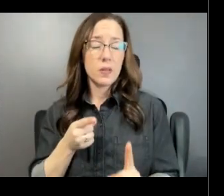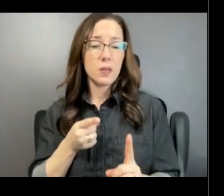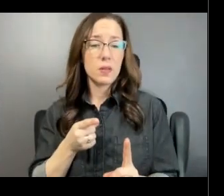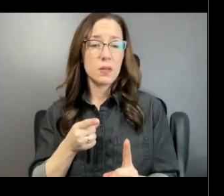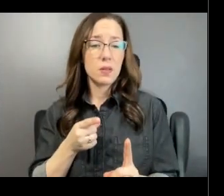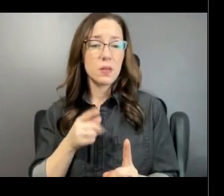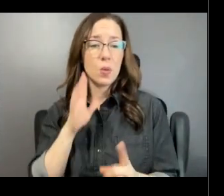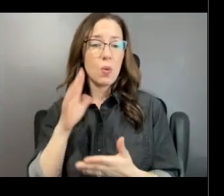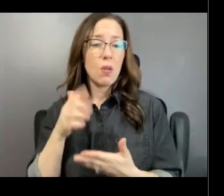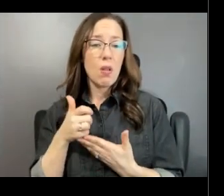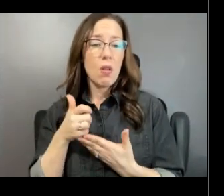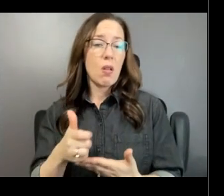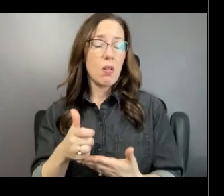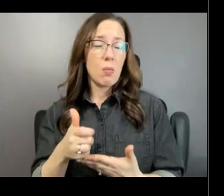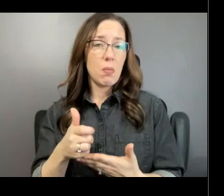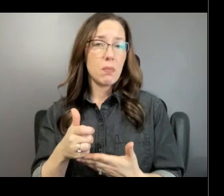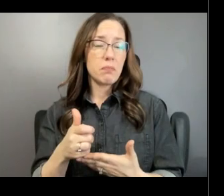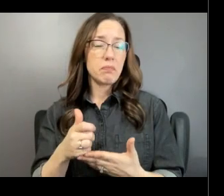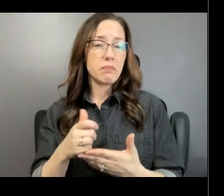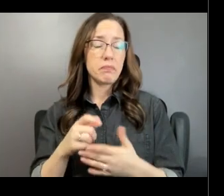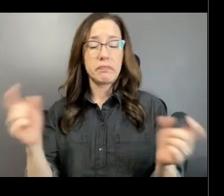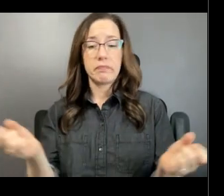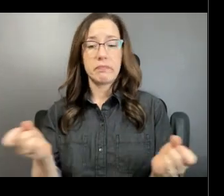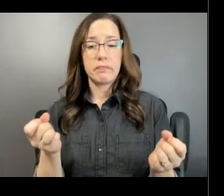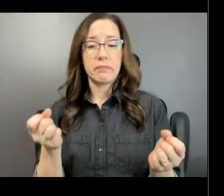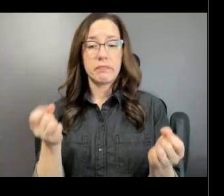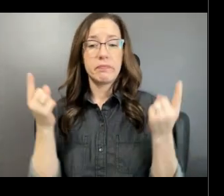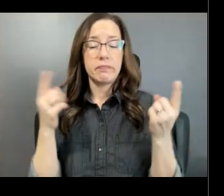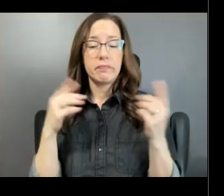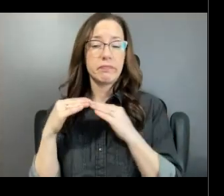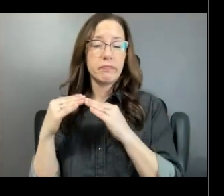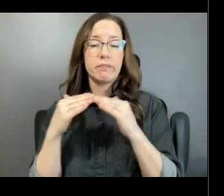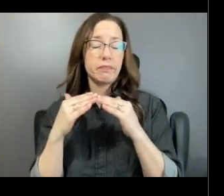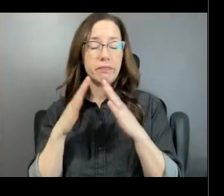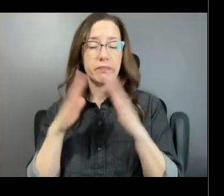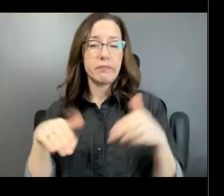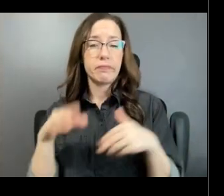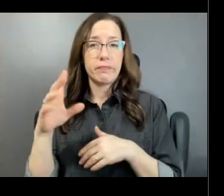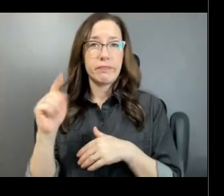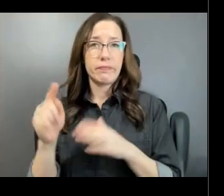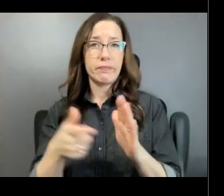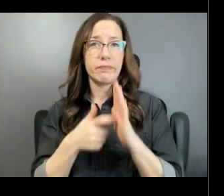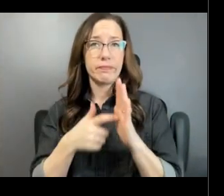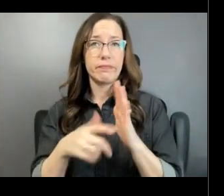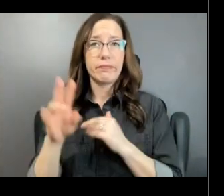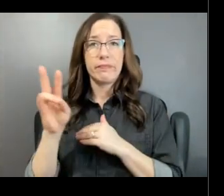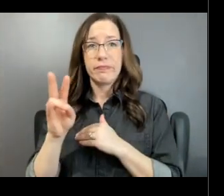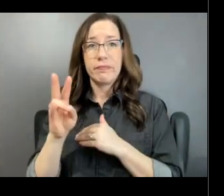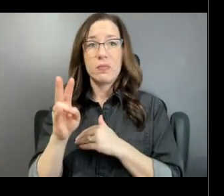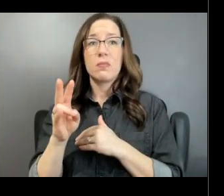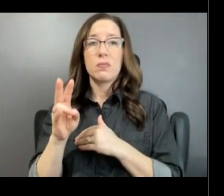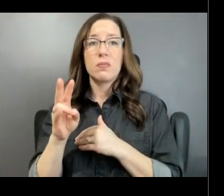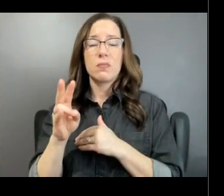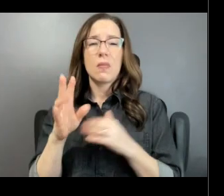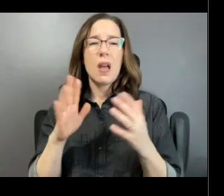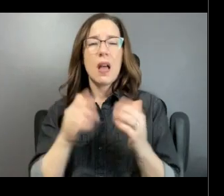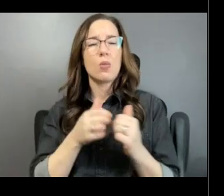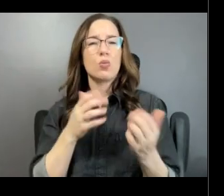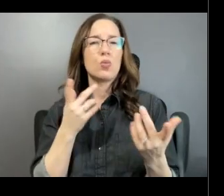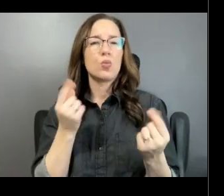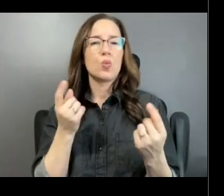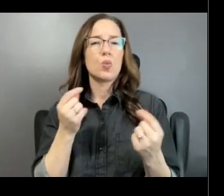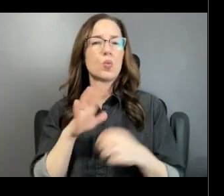you understand Fair Housing Act Requirement 7, approaches to appliances and kitchens.